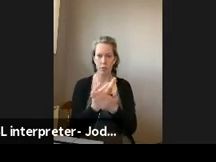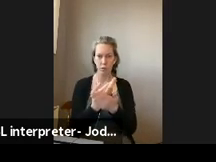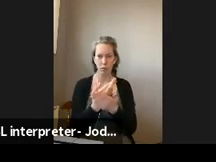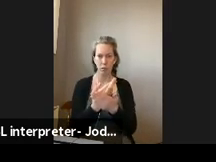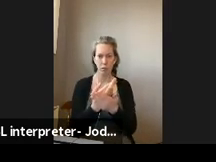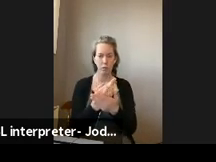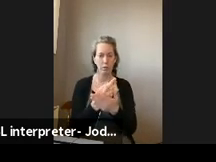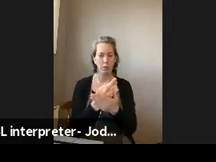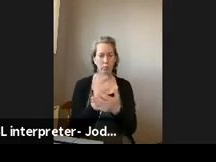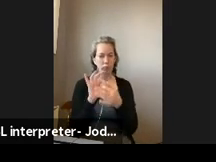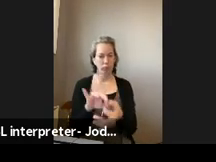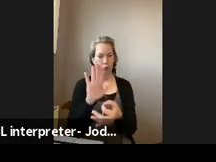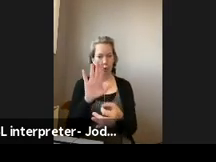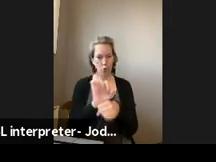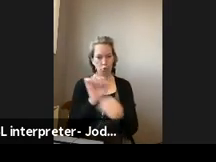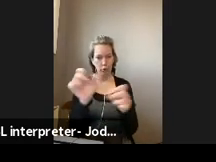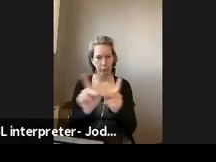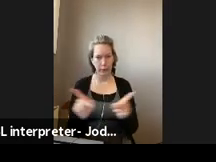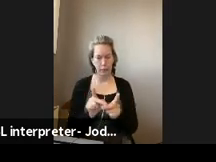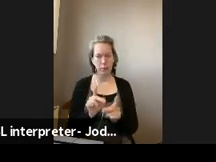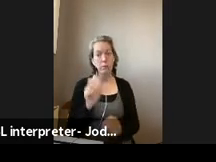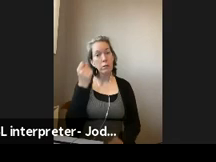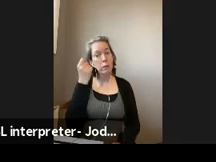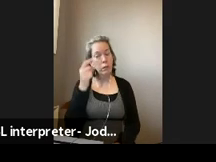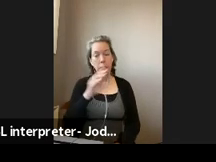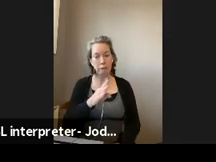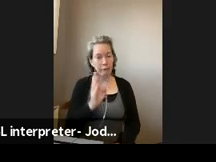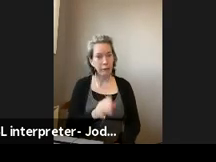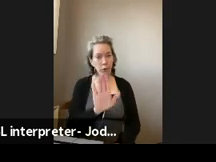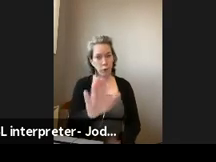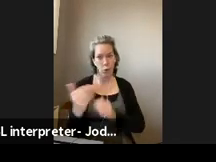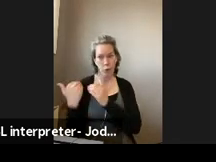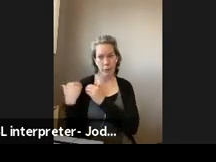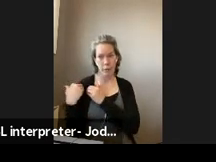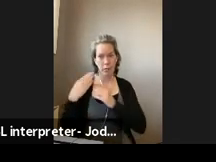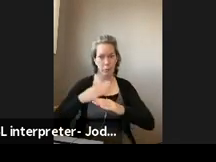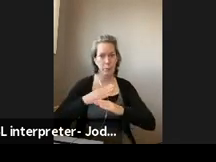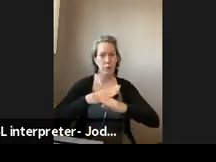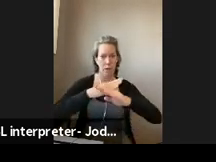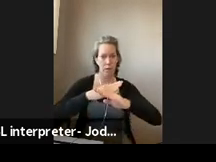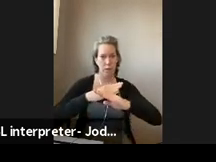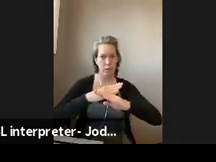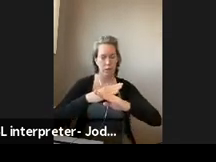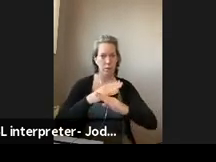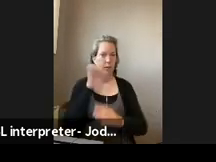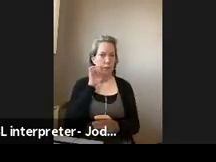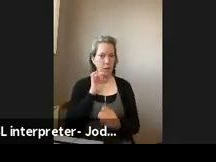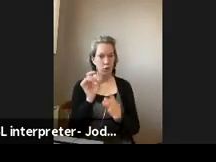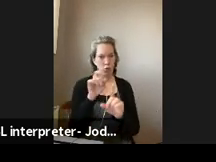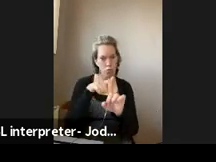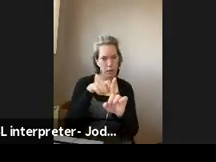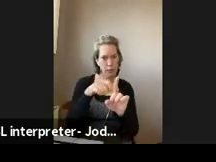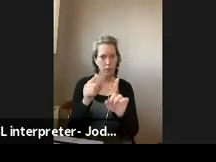Nora has said, it is never your responsibility to prevent sexual harassment or assault. There are certain code words